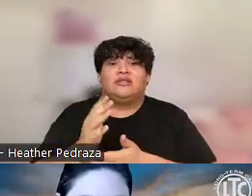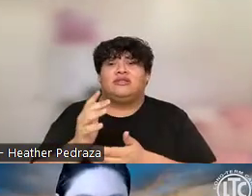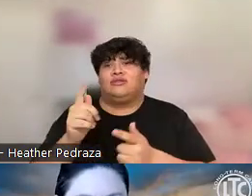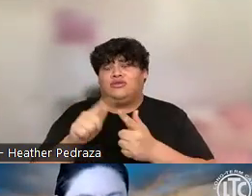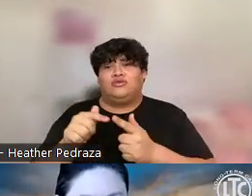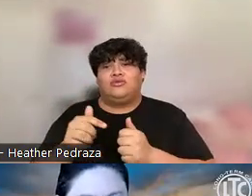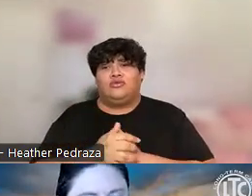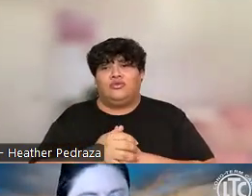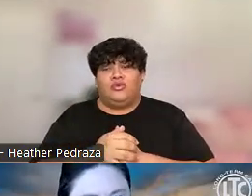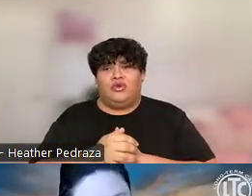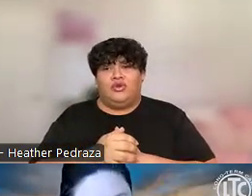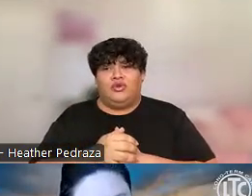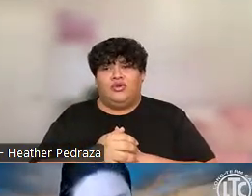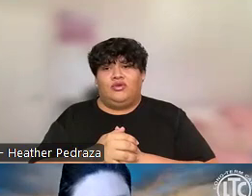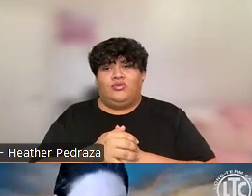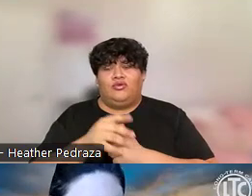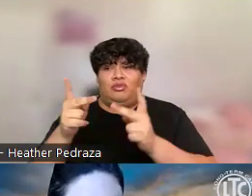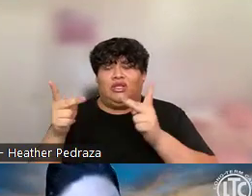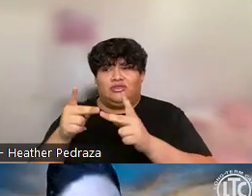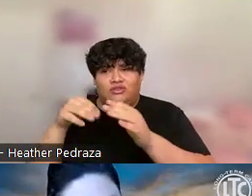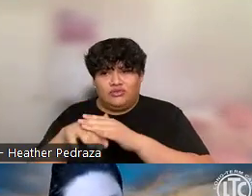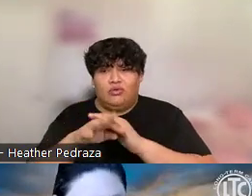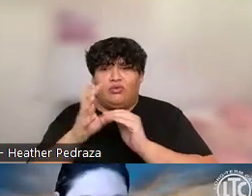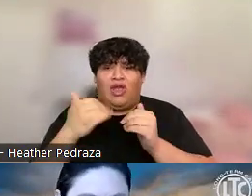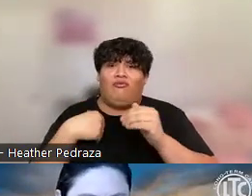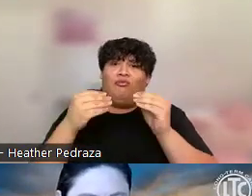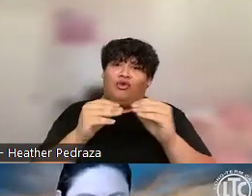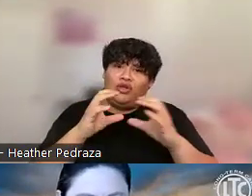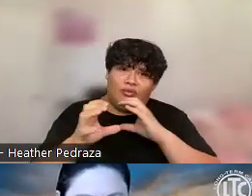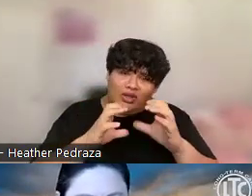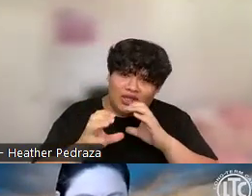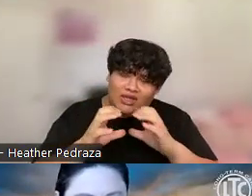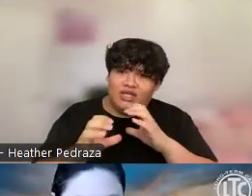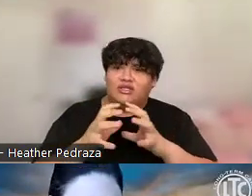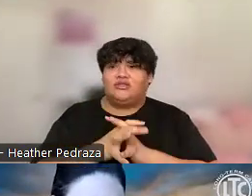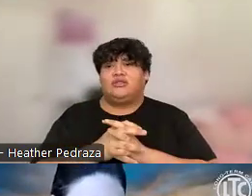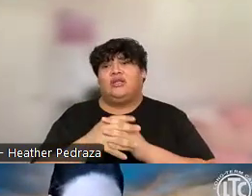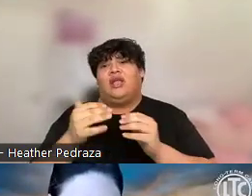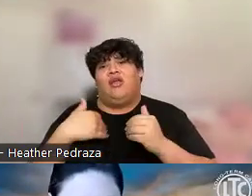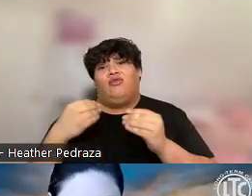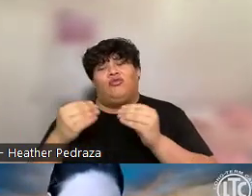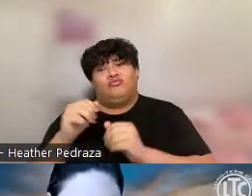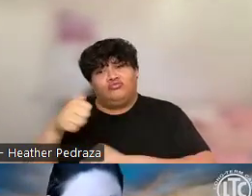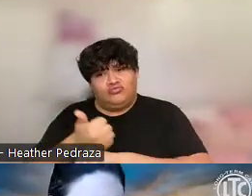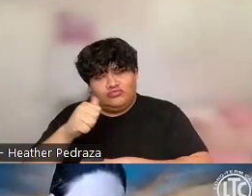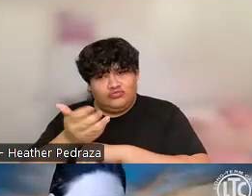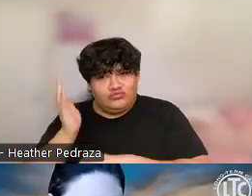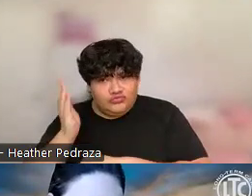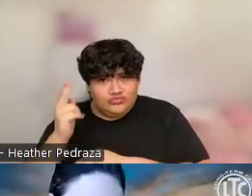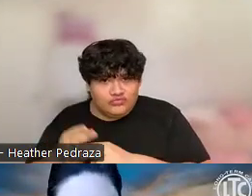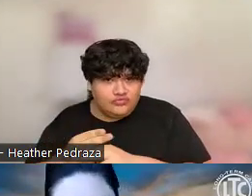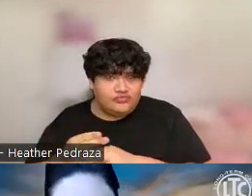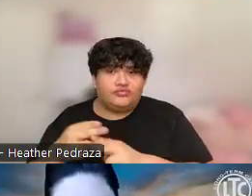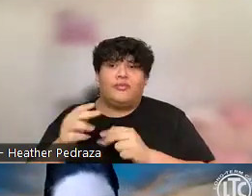So we will be doing some more communications and branding work that we will be